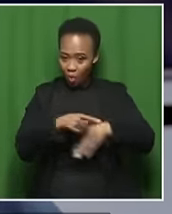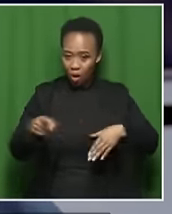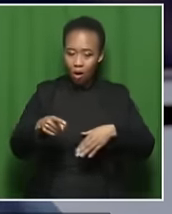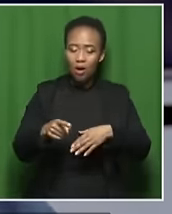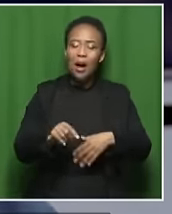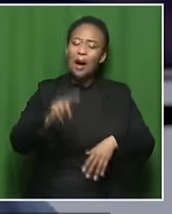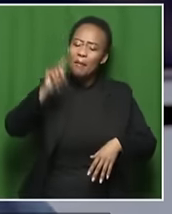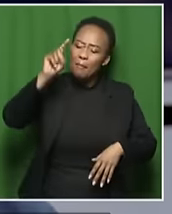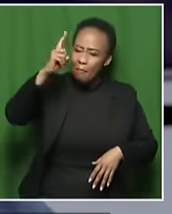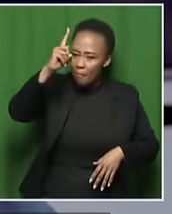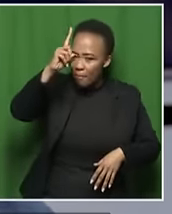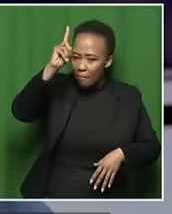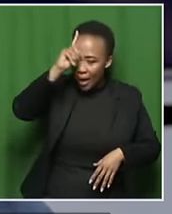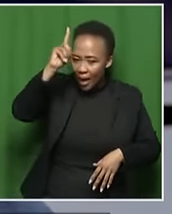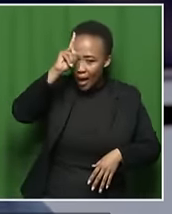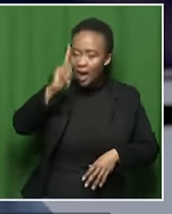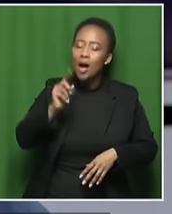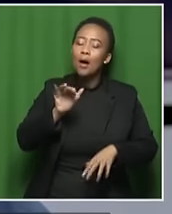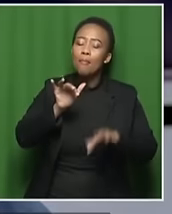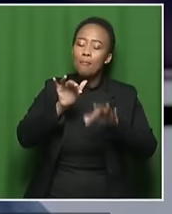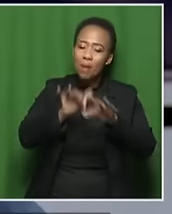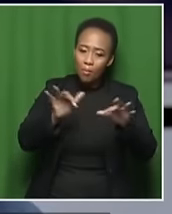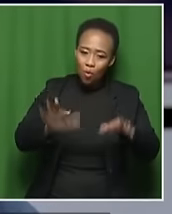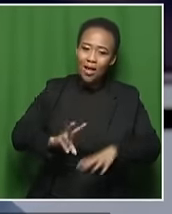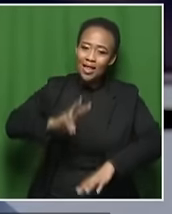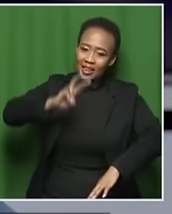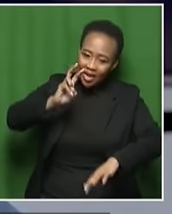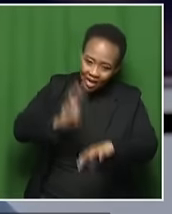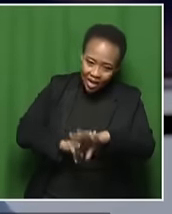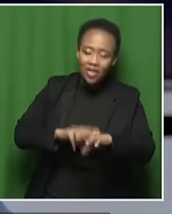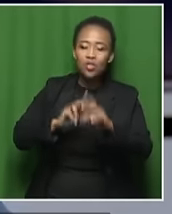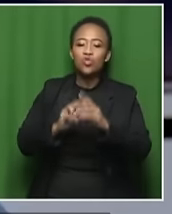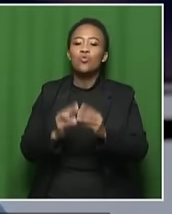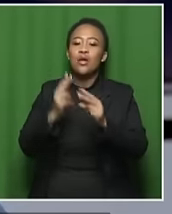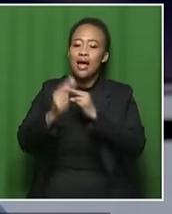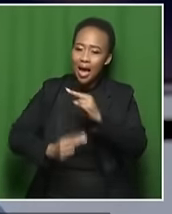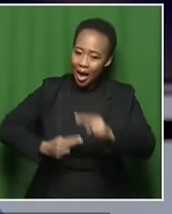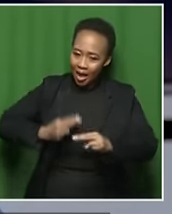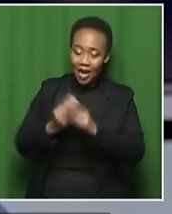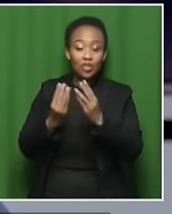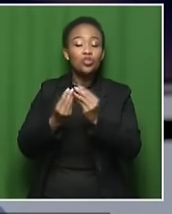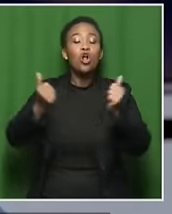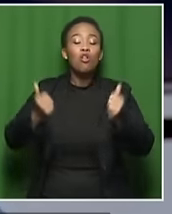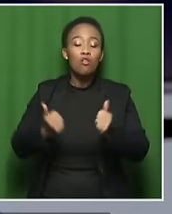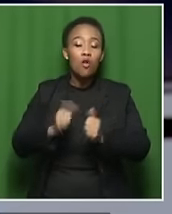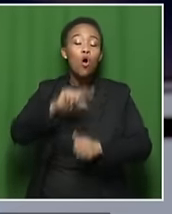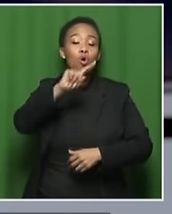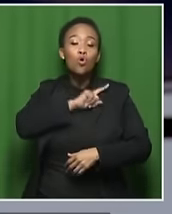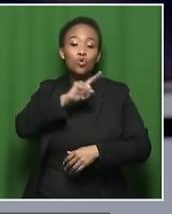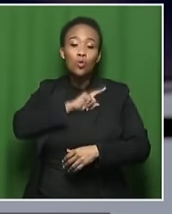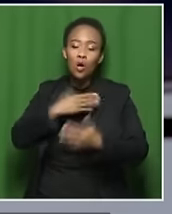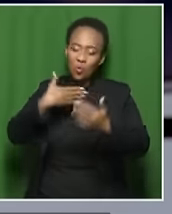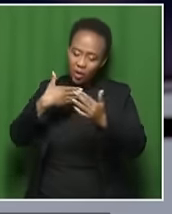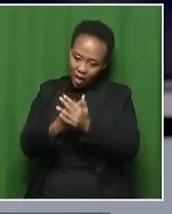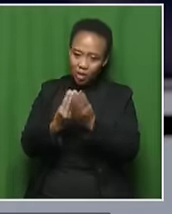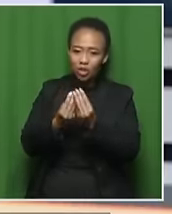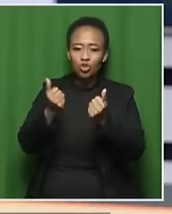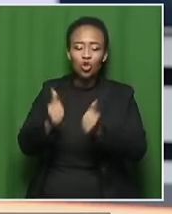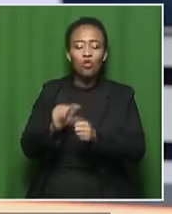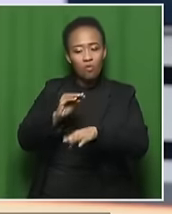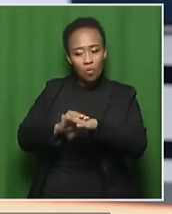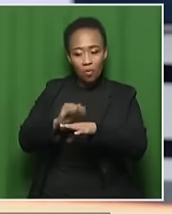must have redress in order to deal with the economic suffering of our people. That's the fundamental issue.